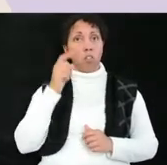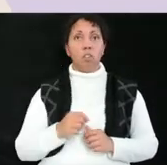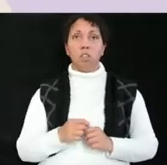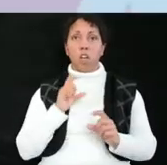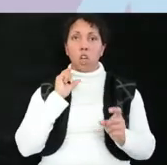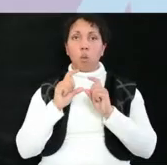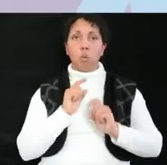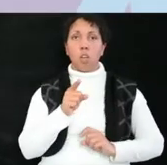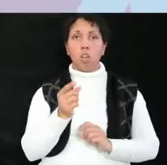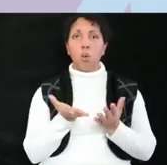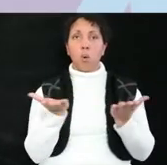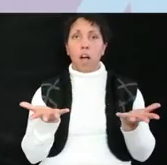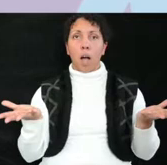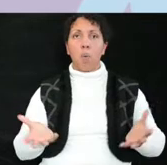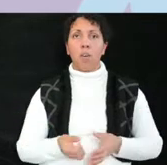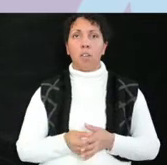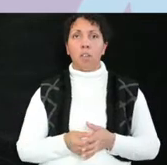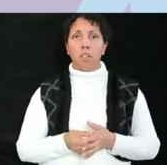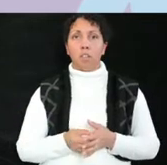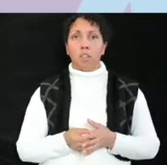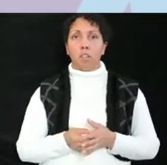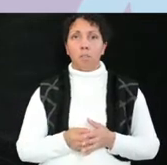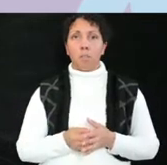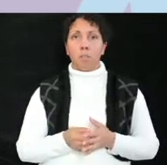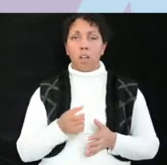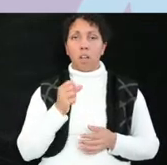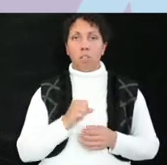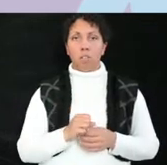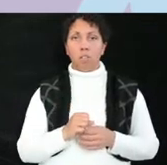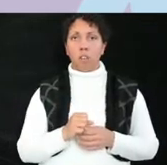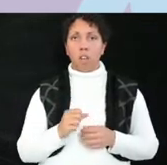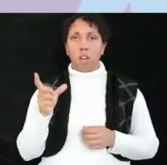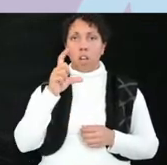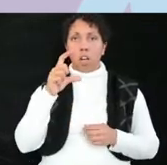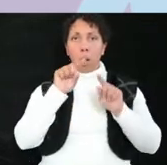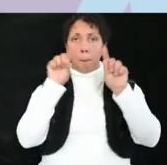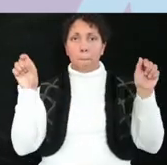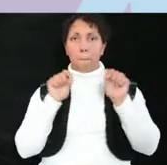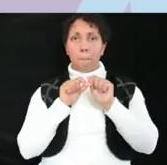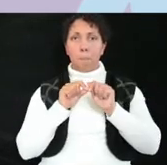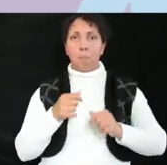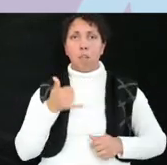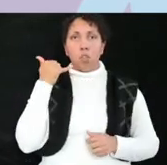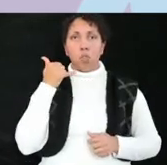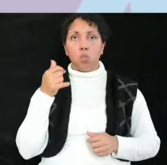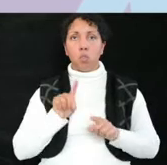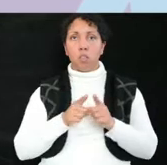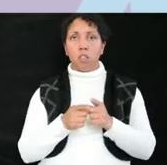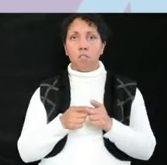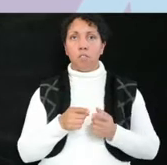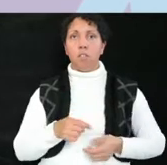you? A child can ring our free phone number, which is in the Coming Into Care kit, and talk to one of our